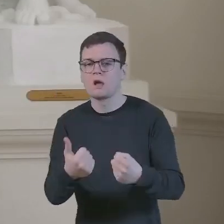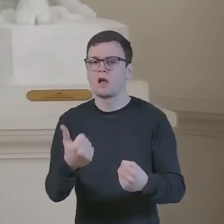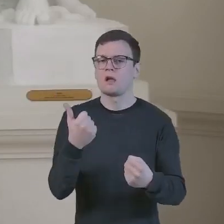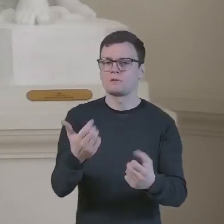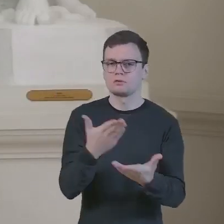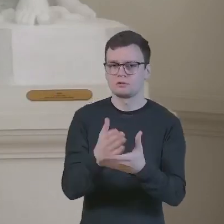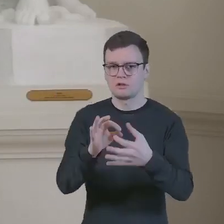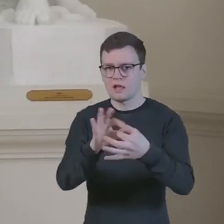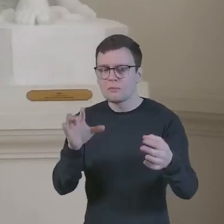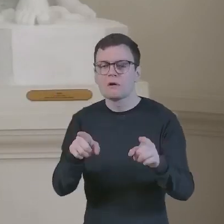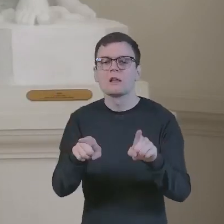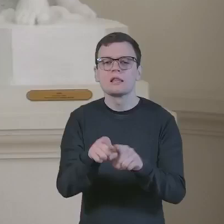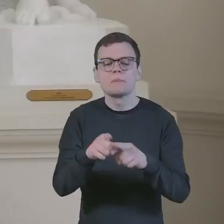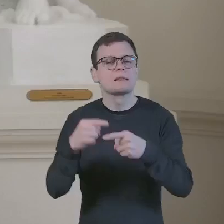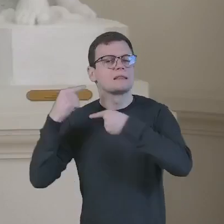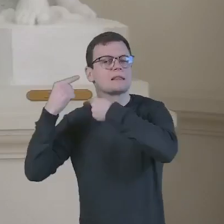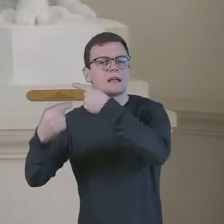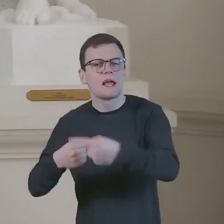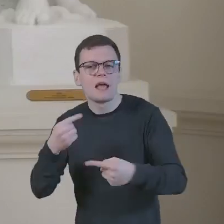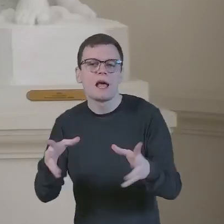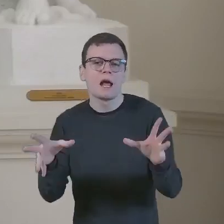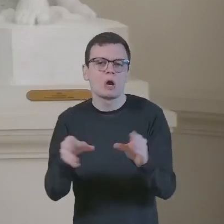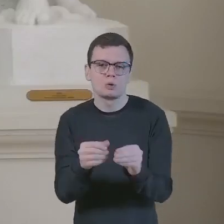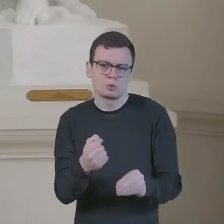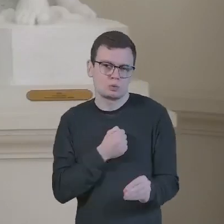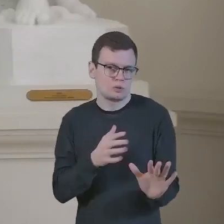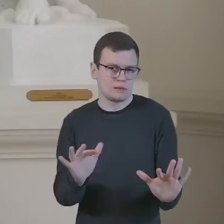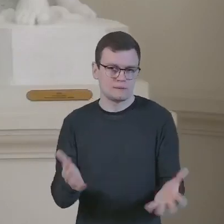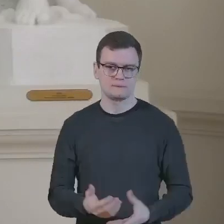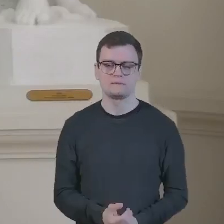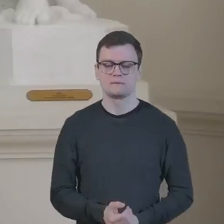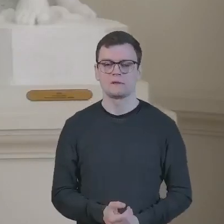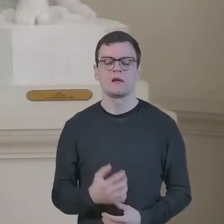respective nations share, but most importantly,